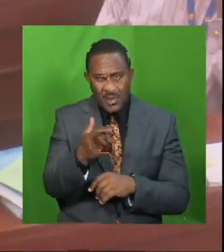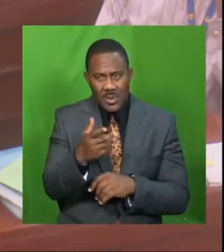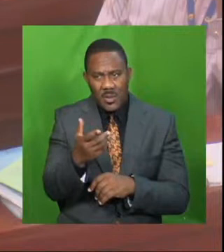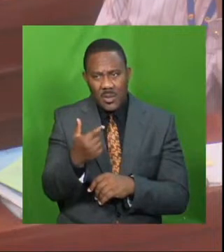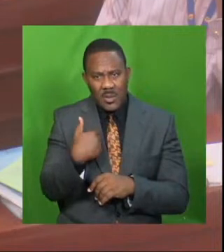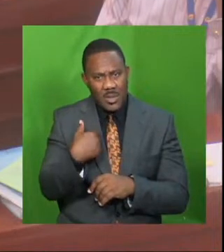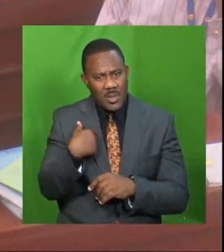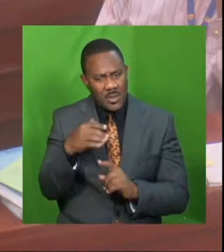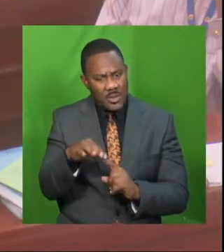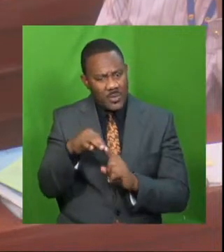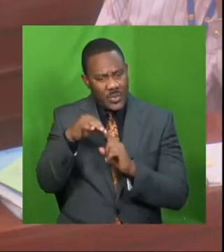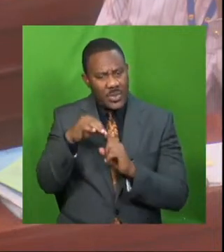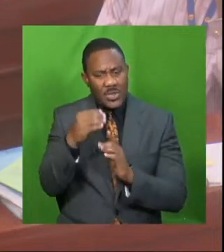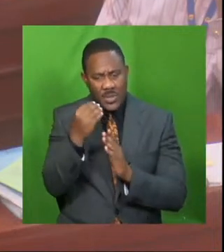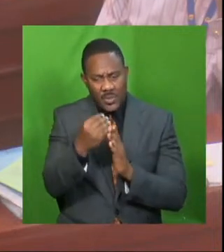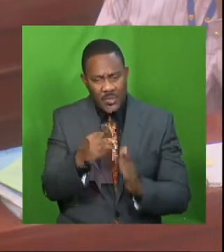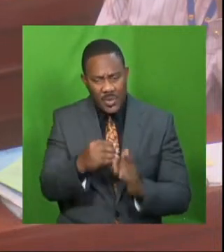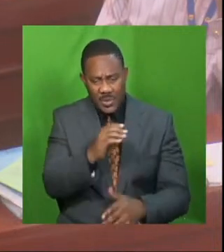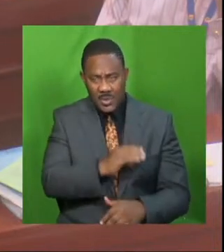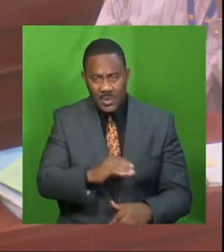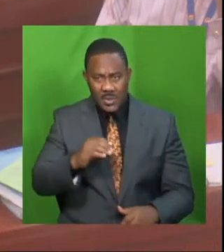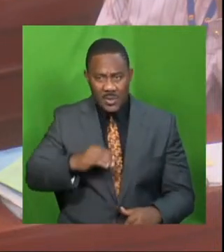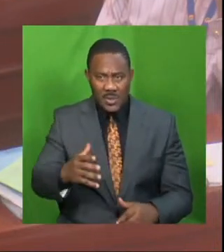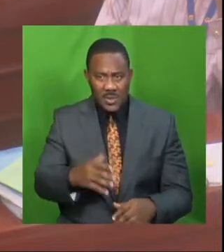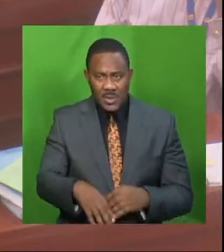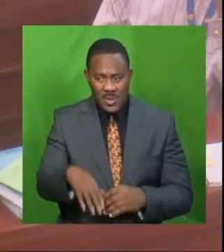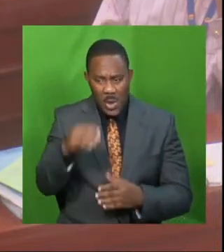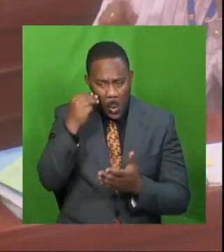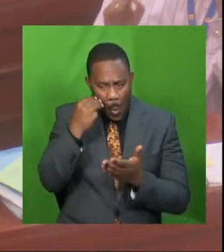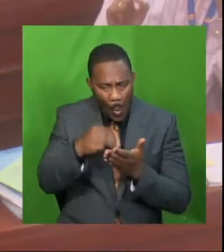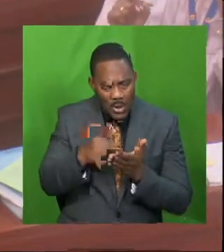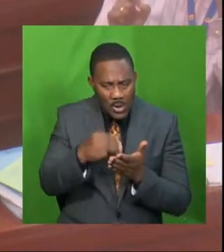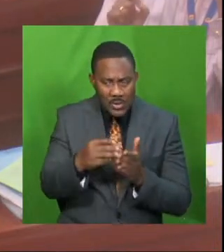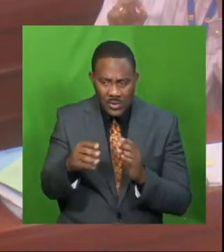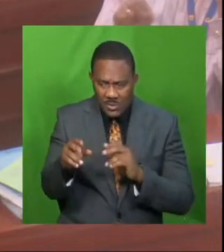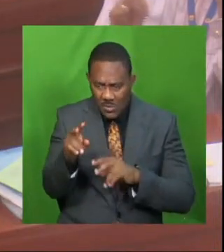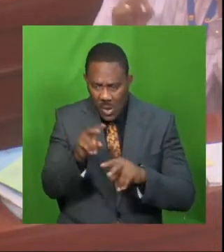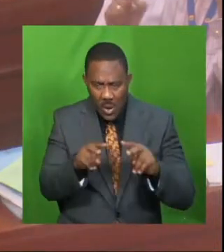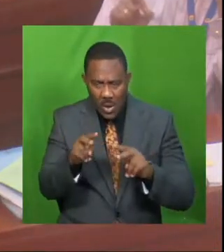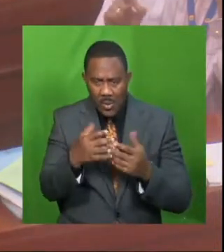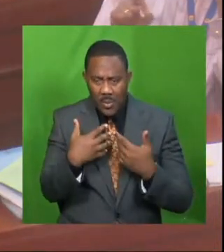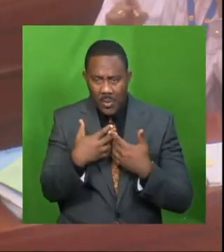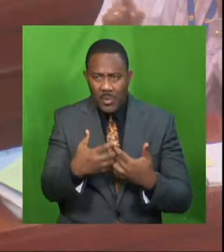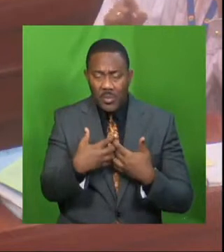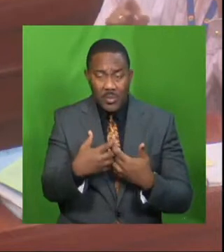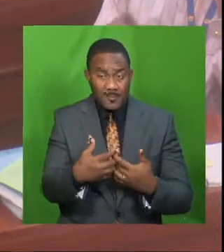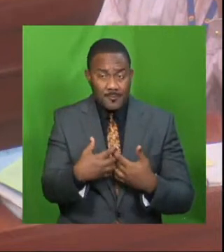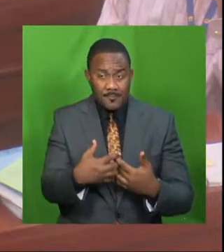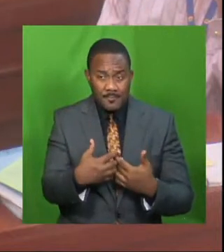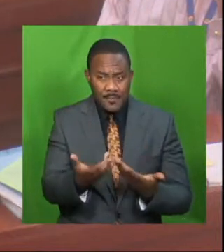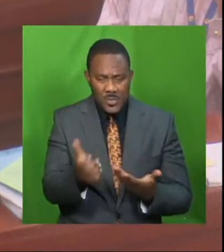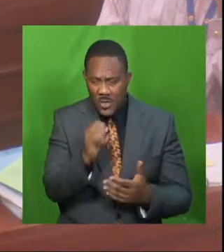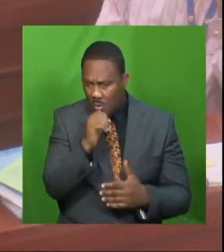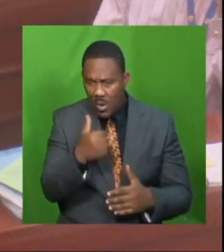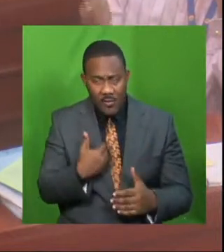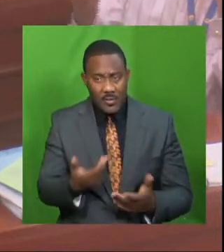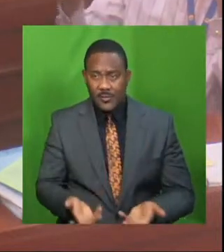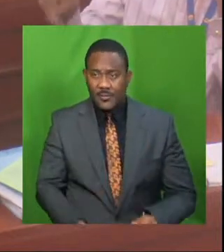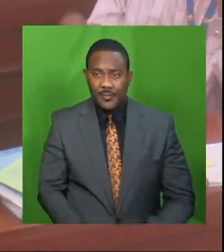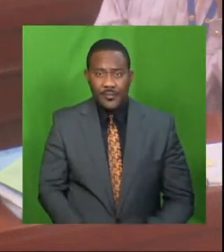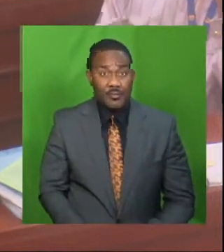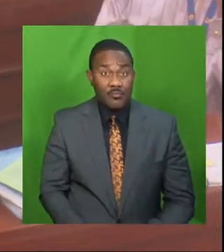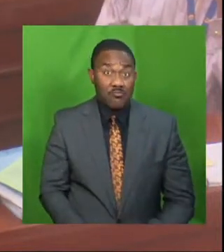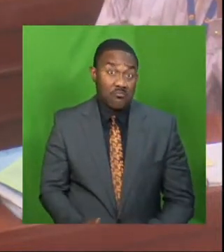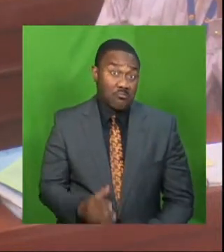the Special Budget Committee, even monitoring equipment in the countries, they do not have. If